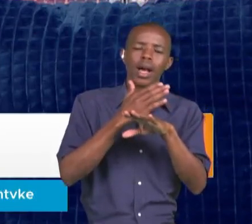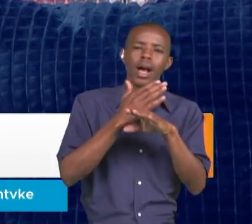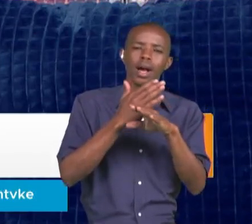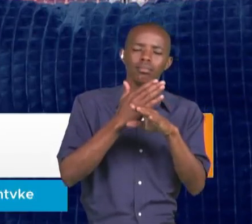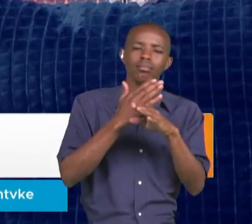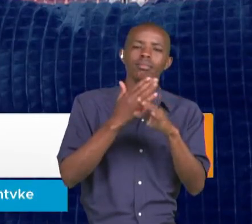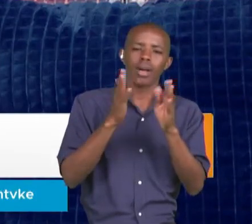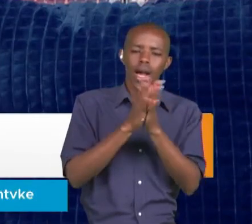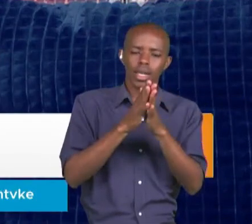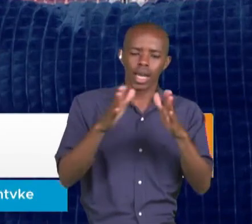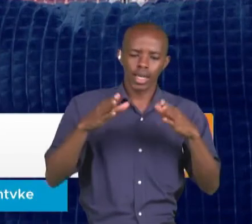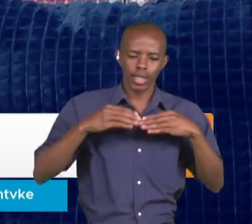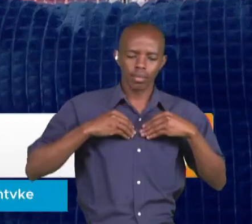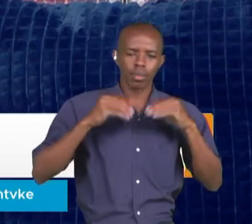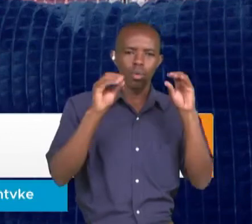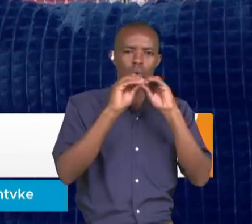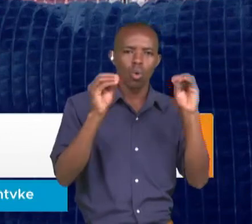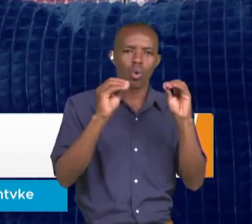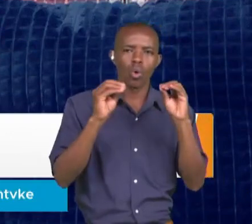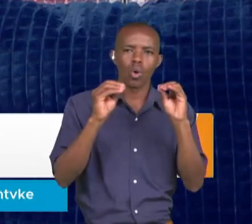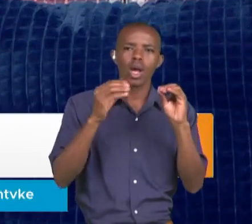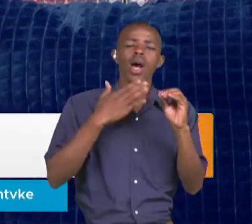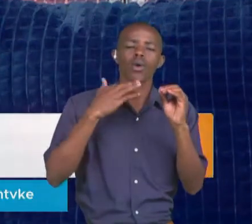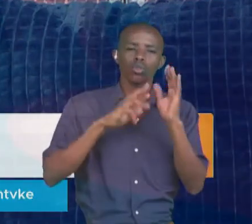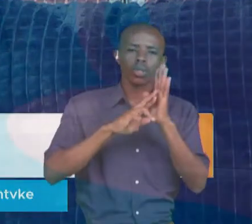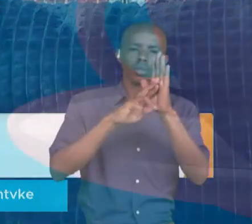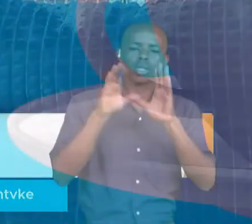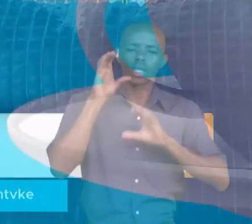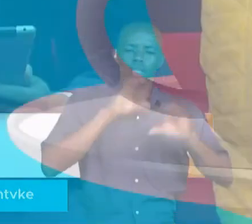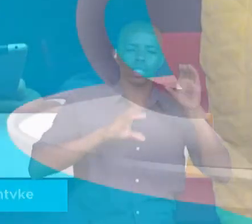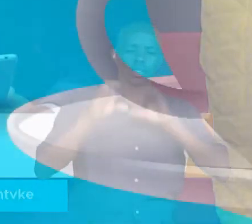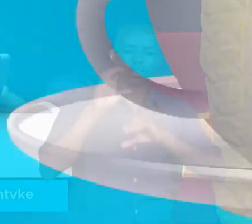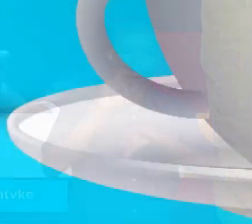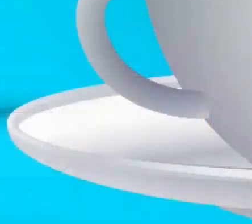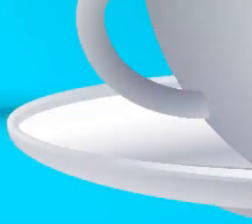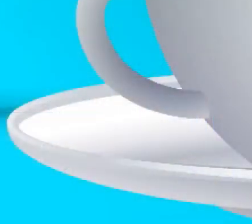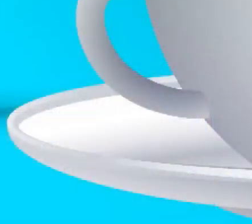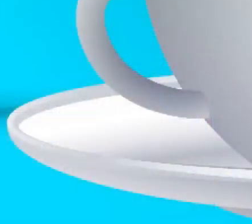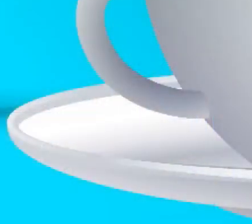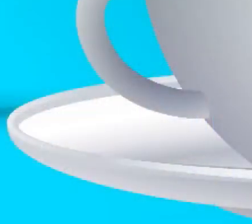unacceptable. That is not the way I want to be represented as a citizen of this nation. Okay.